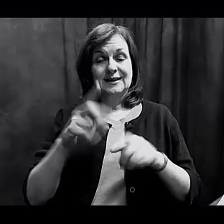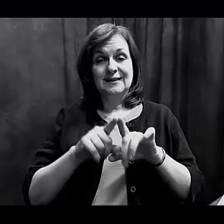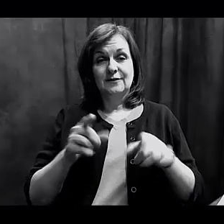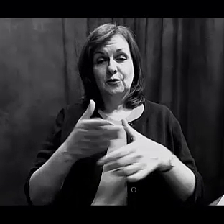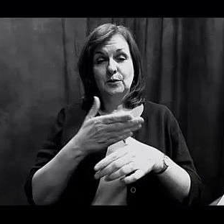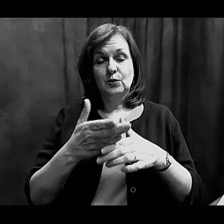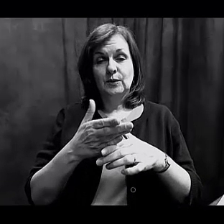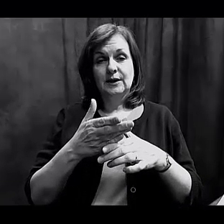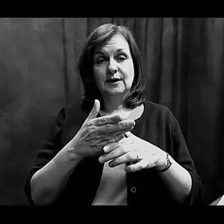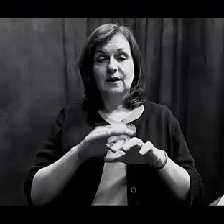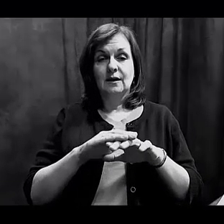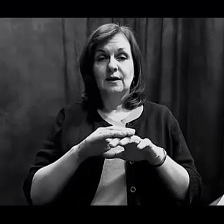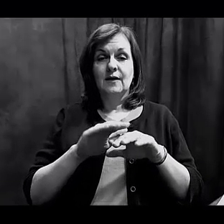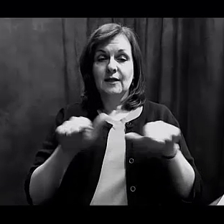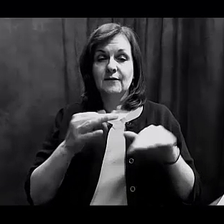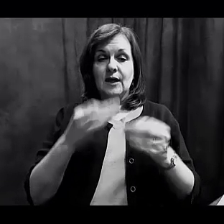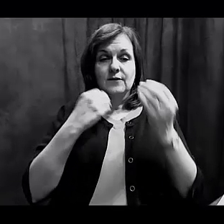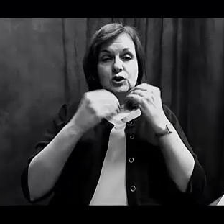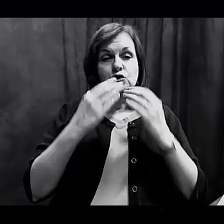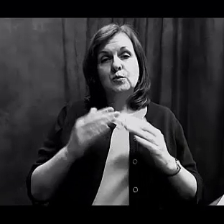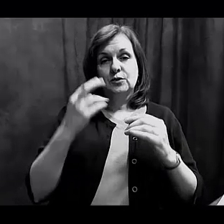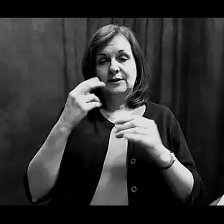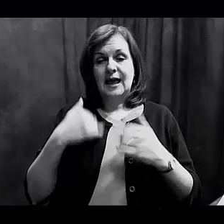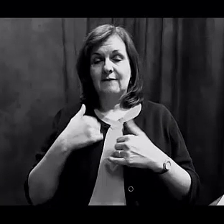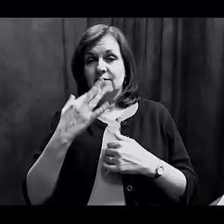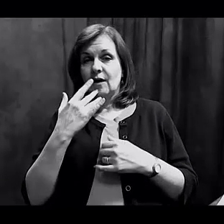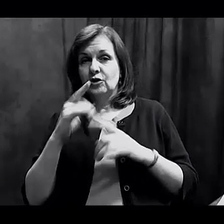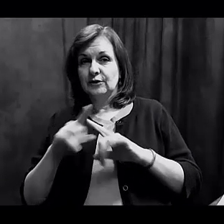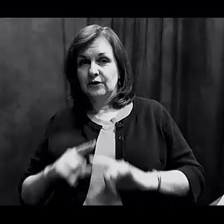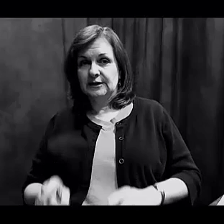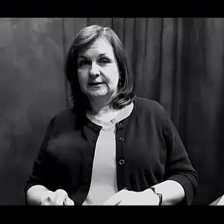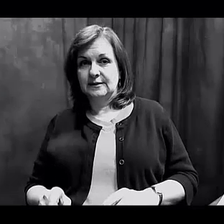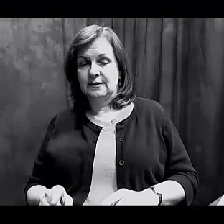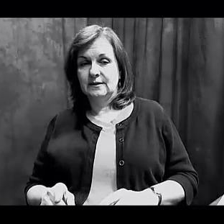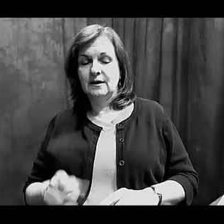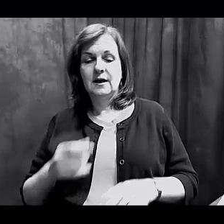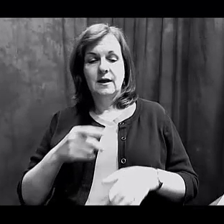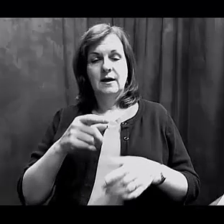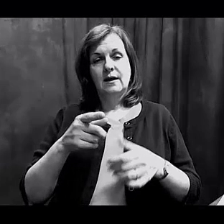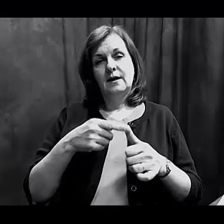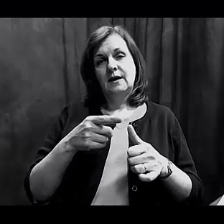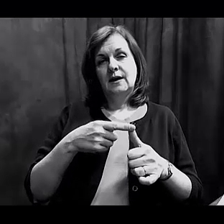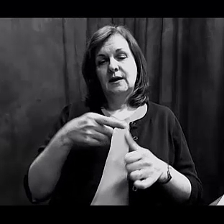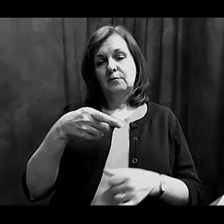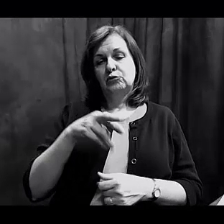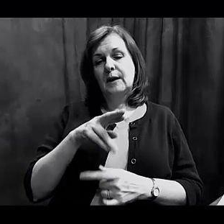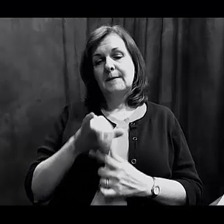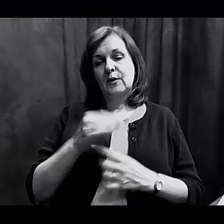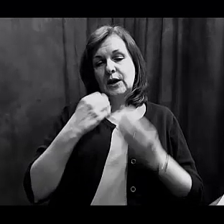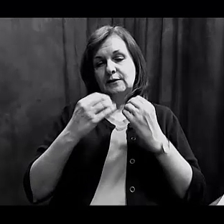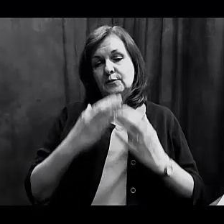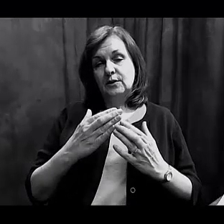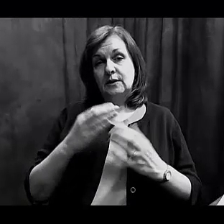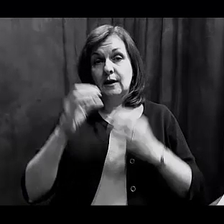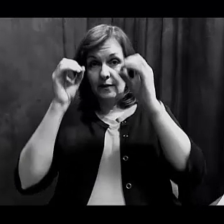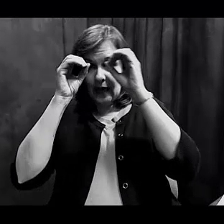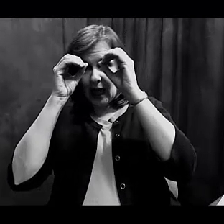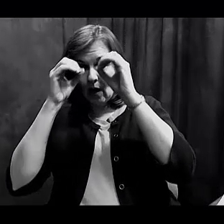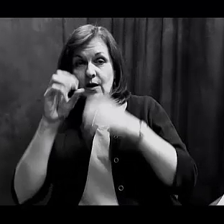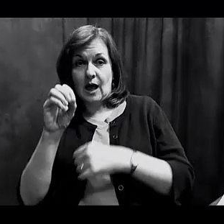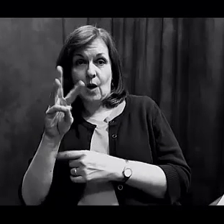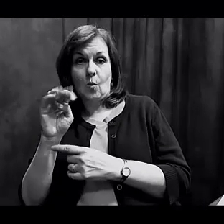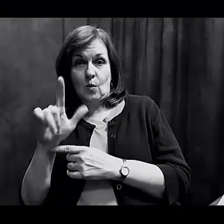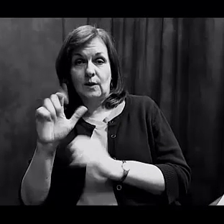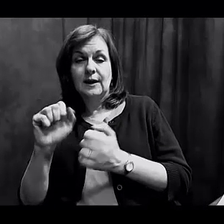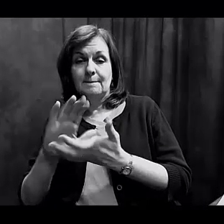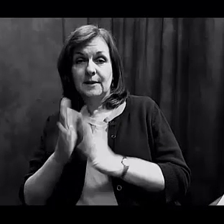here for you so you can see the difference between the levels of consumers, and you see that if we take our primary consumers, an